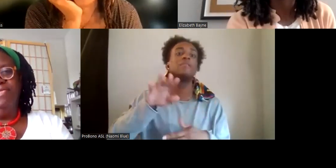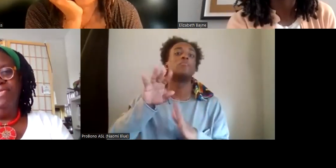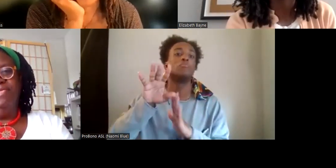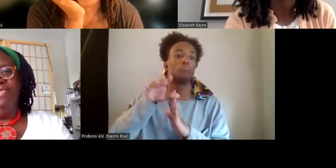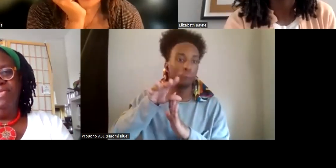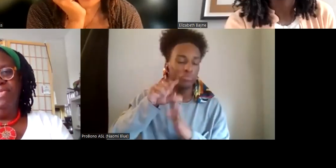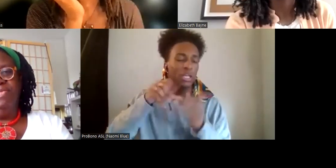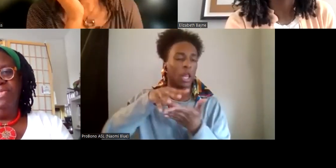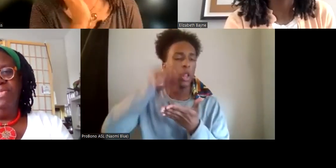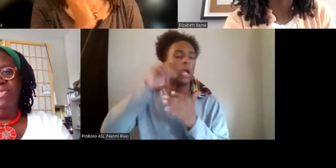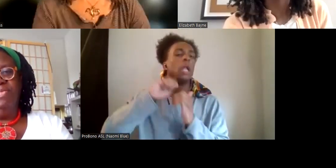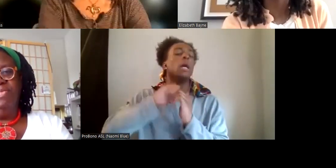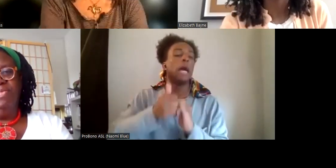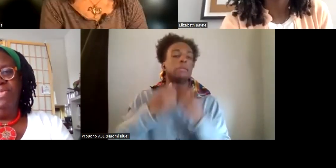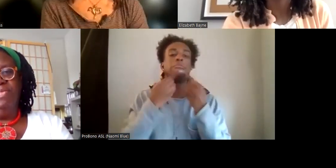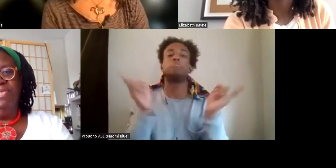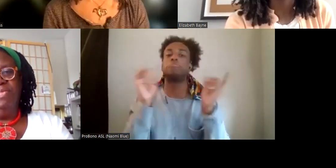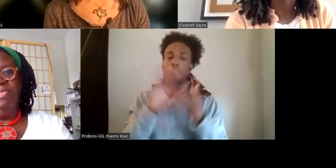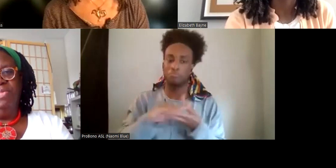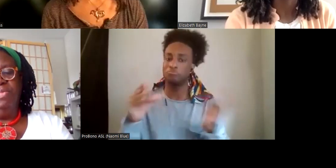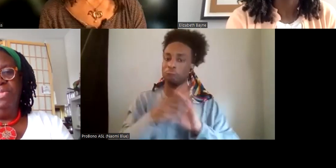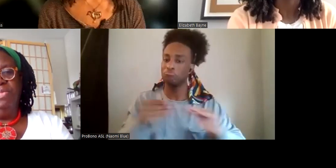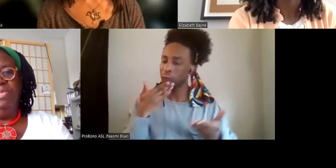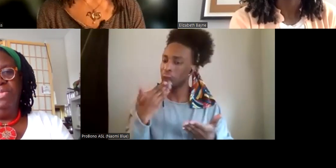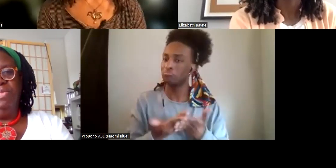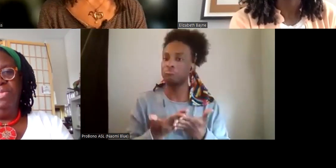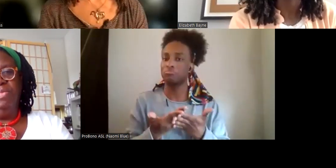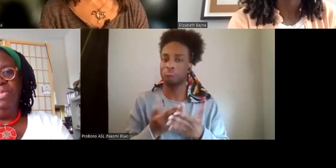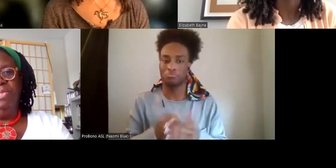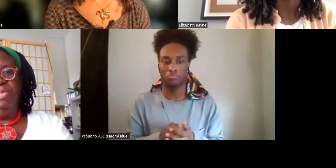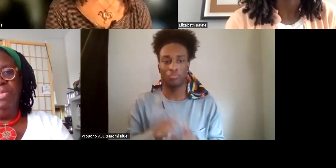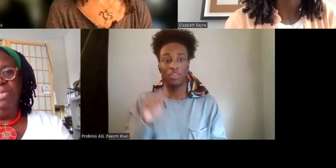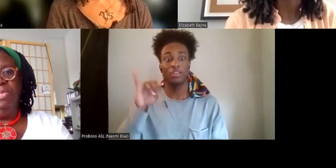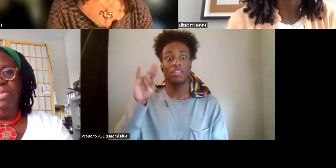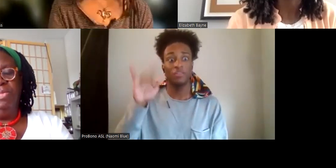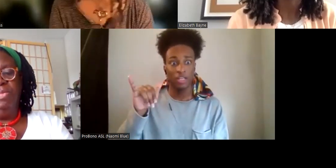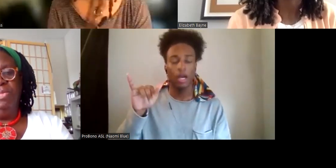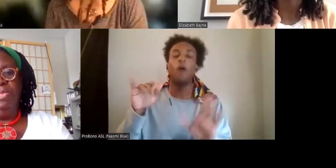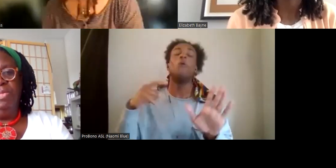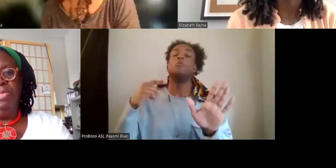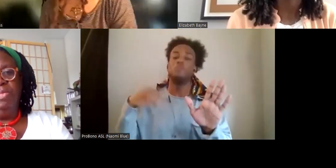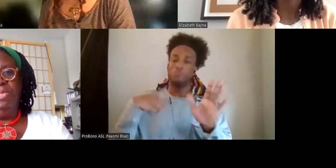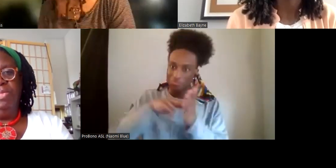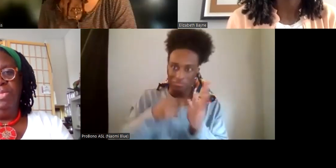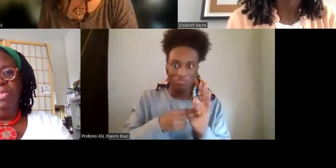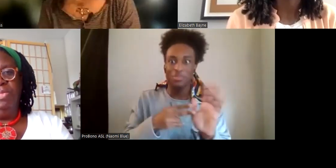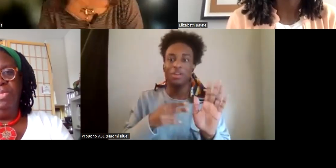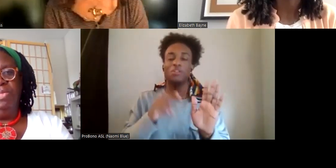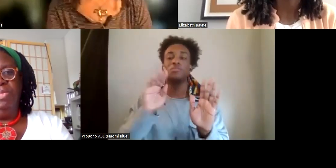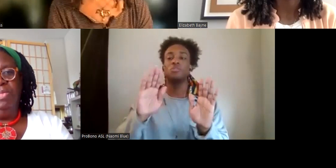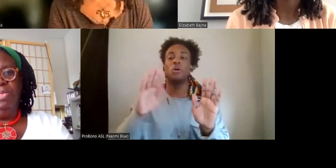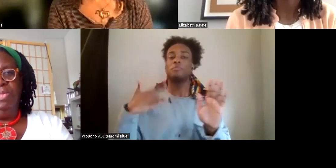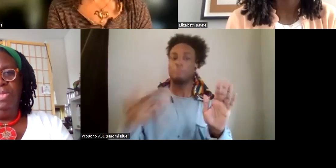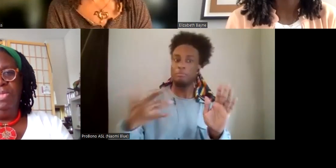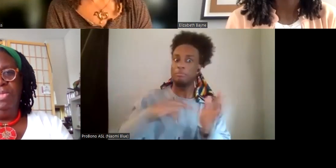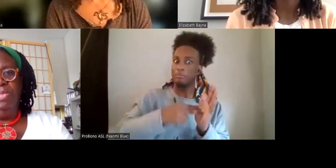I feel like I could be wrong that your marching orders being, I want to make change through film